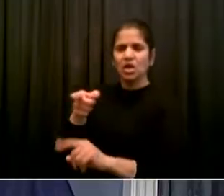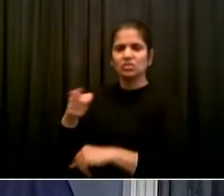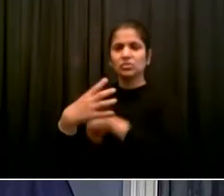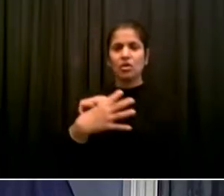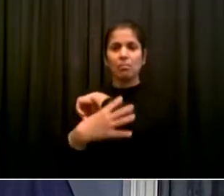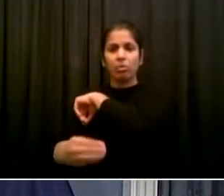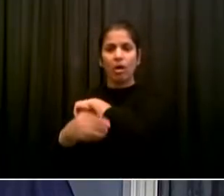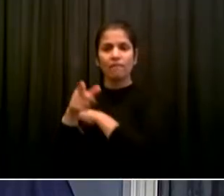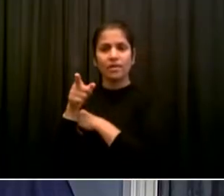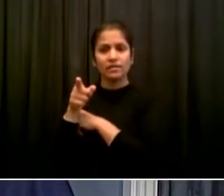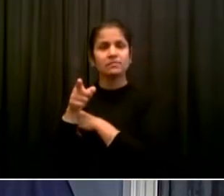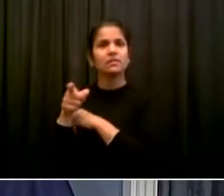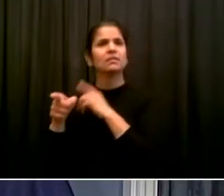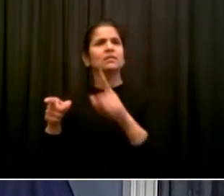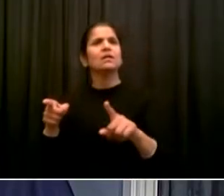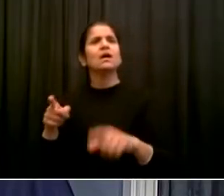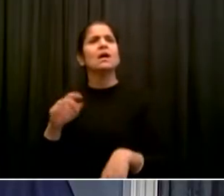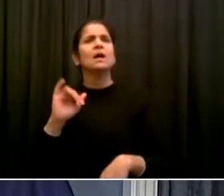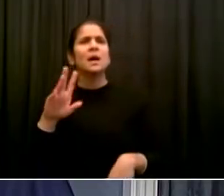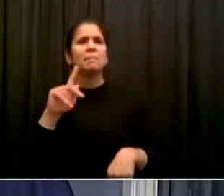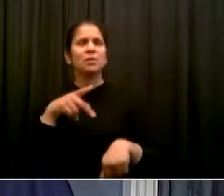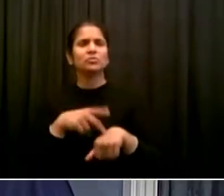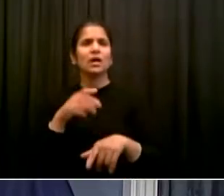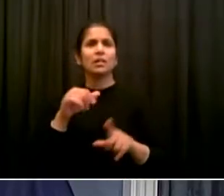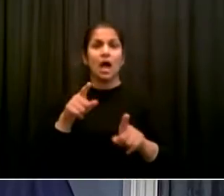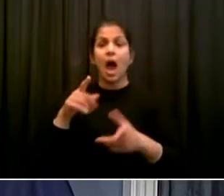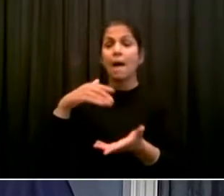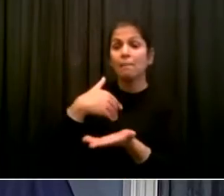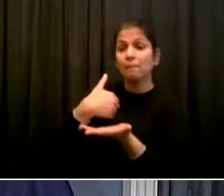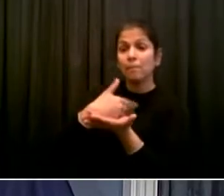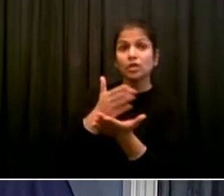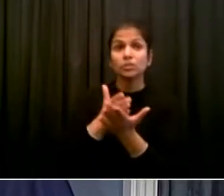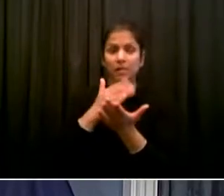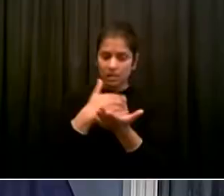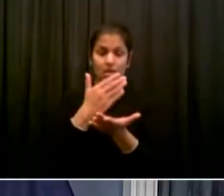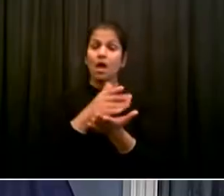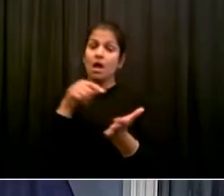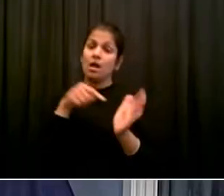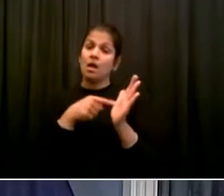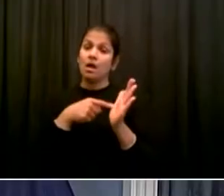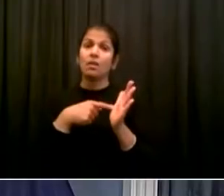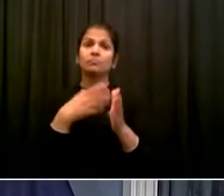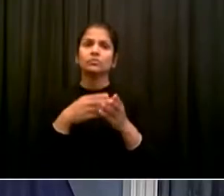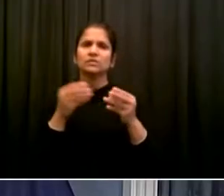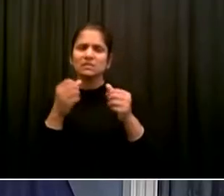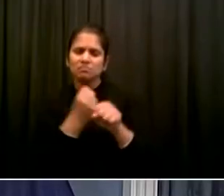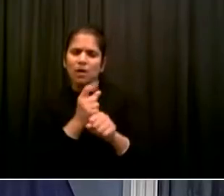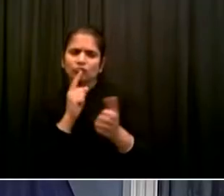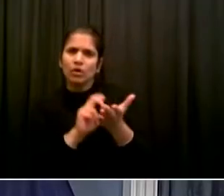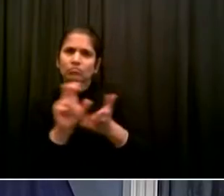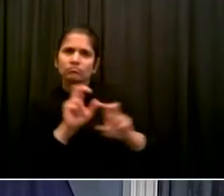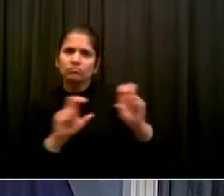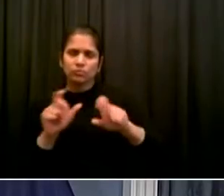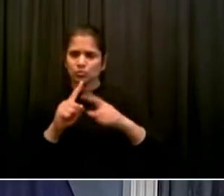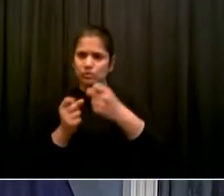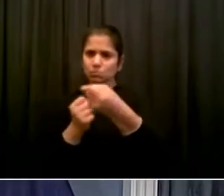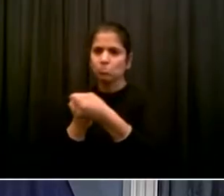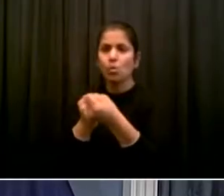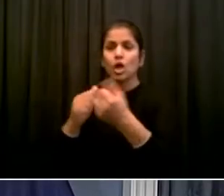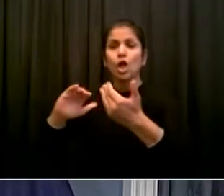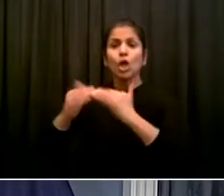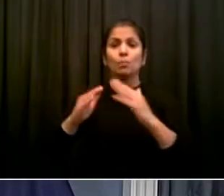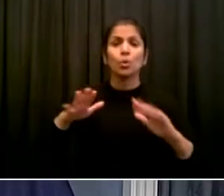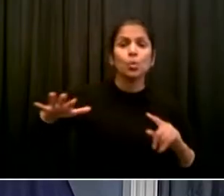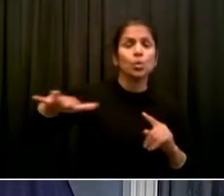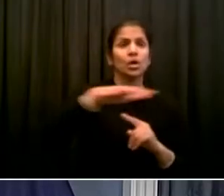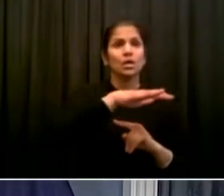budget justice to increase and enhance key services that support low-income individuals, families, and